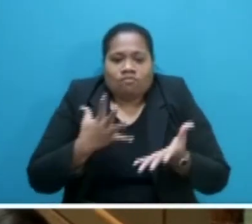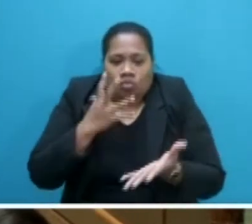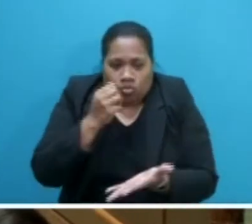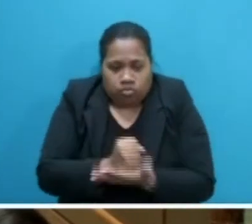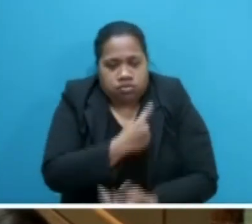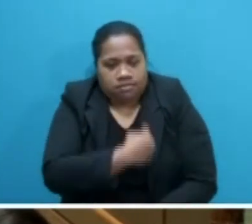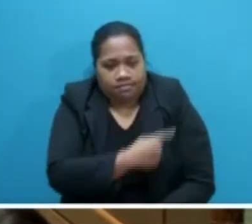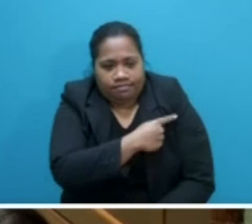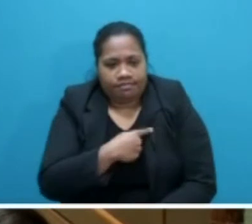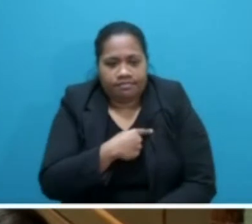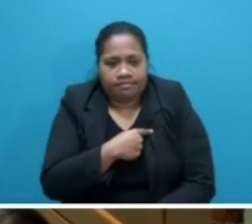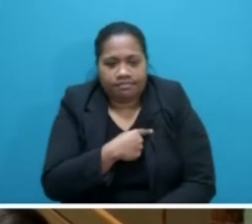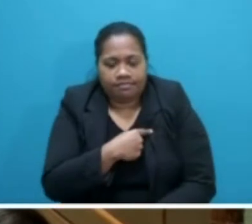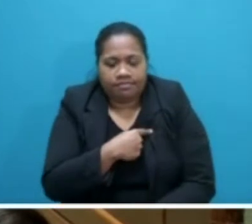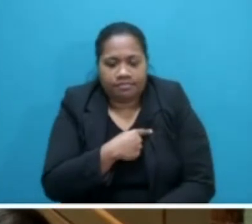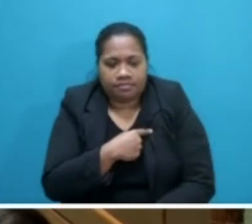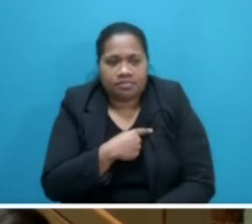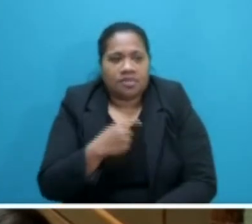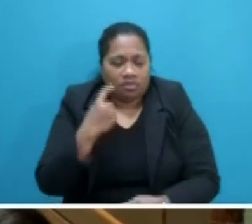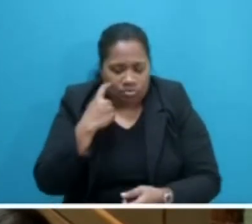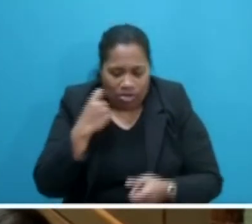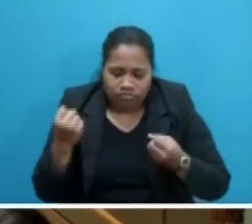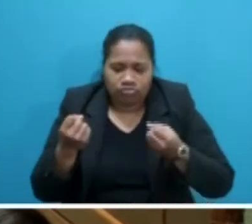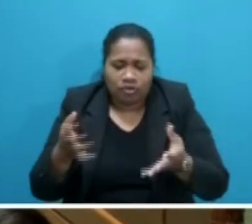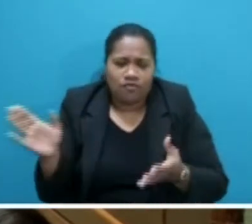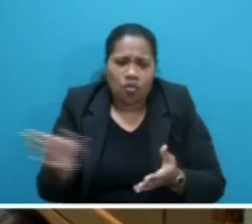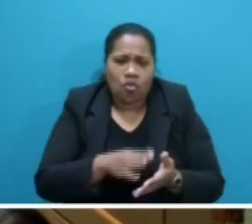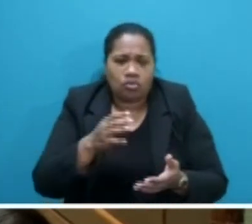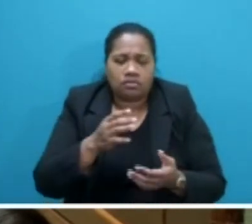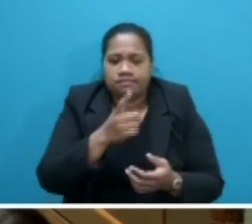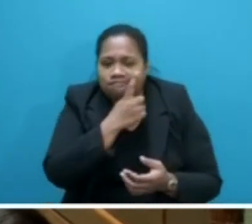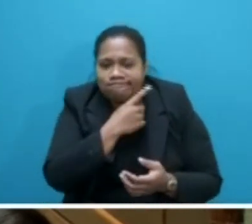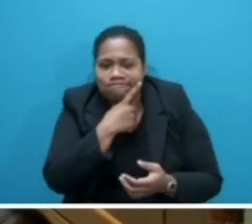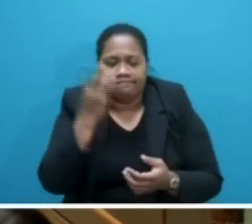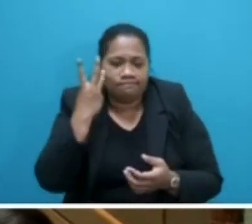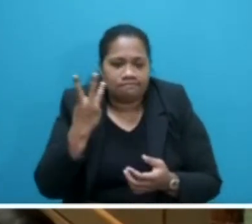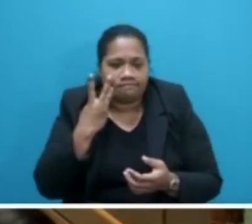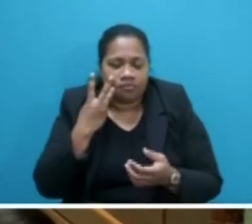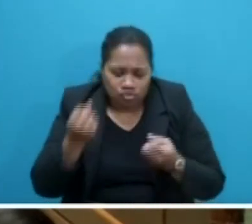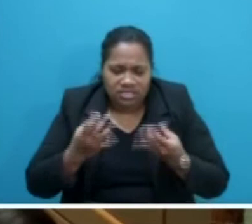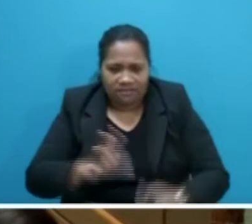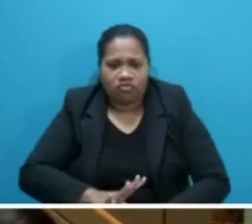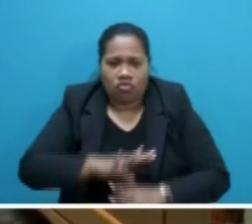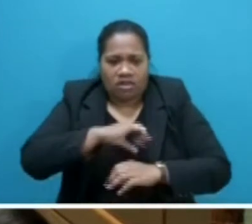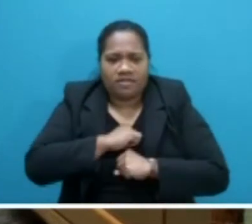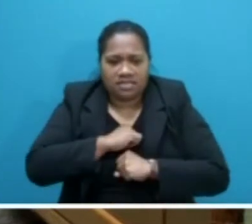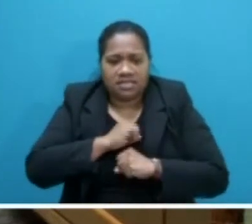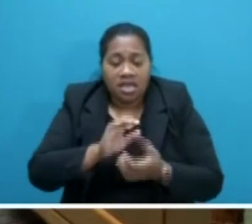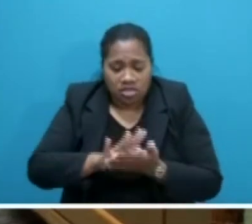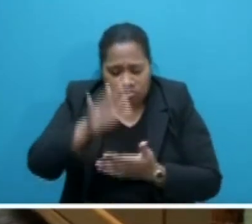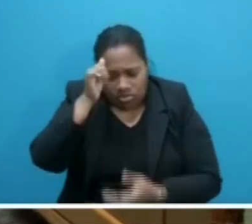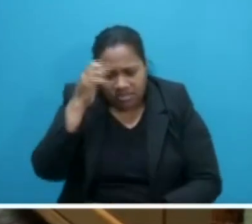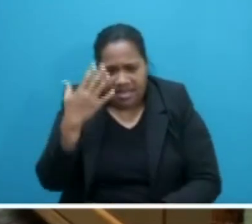to grant every woman and girl the confidence they are secure, the knowledge they are valued, and the foundation